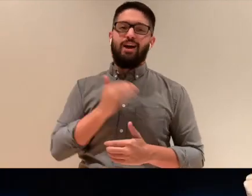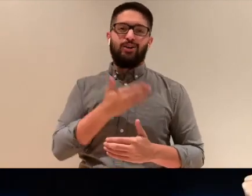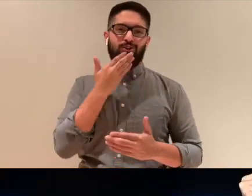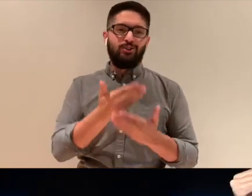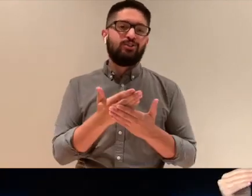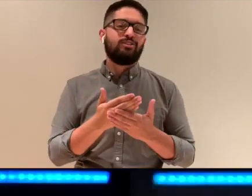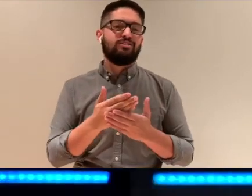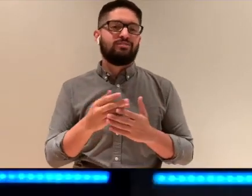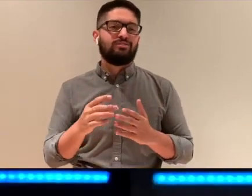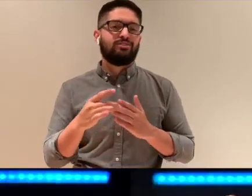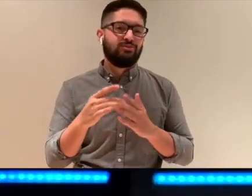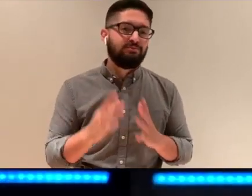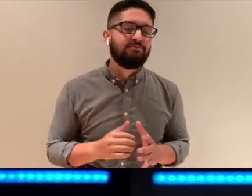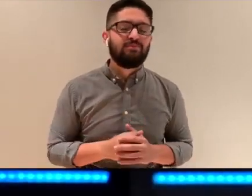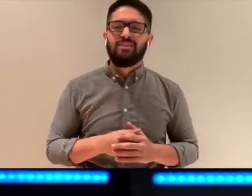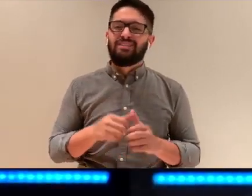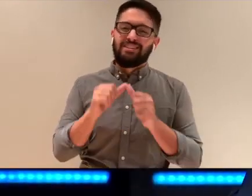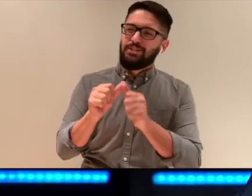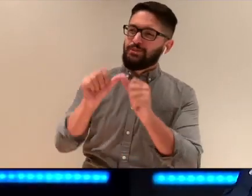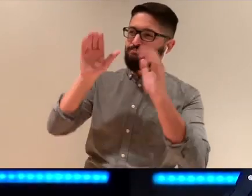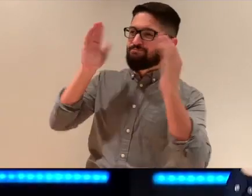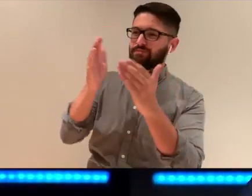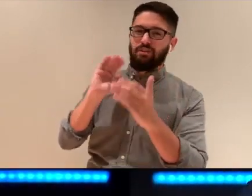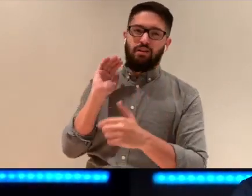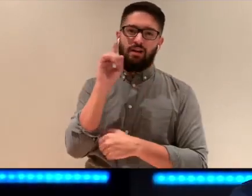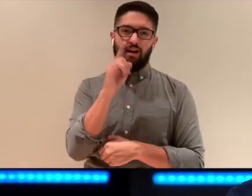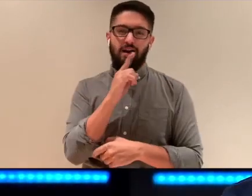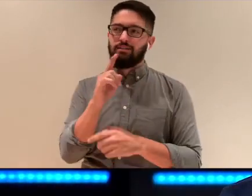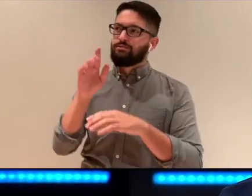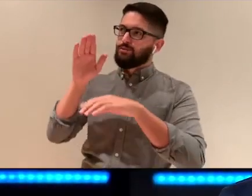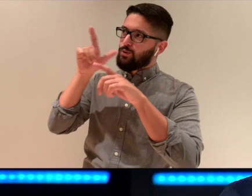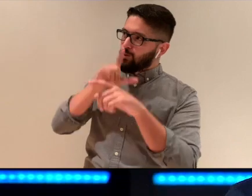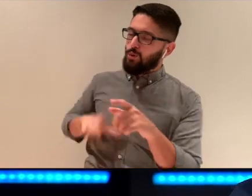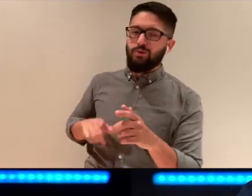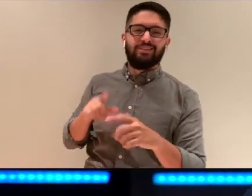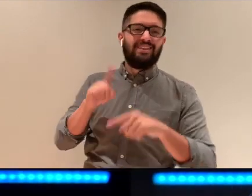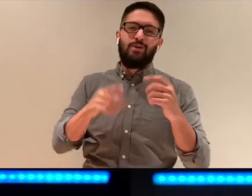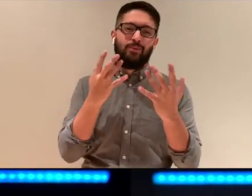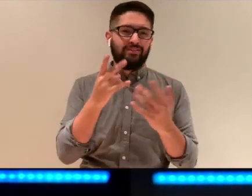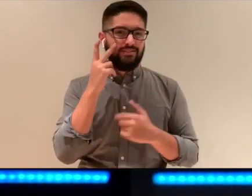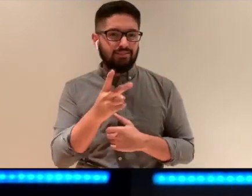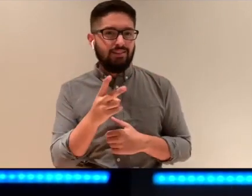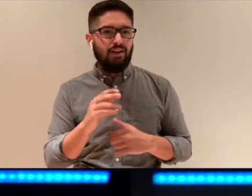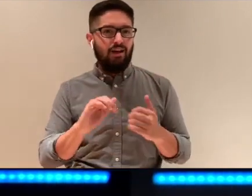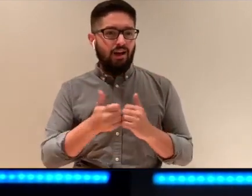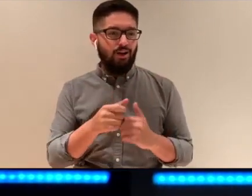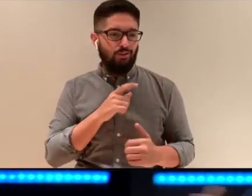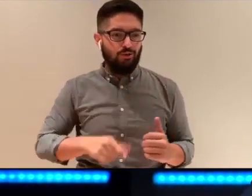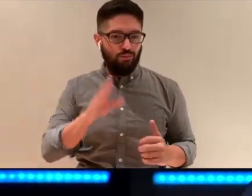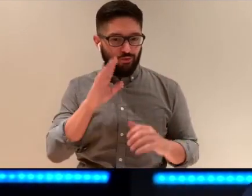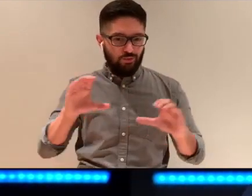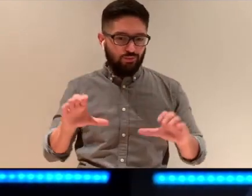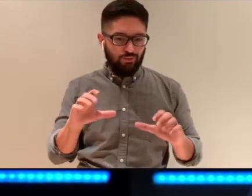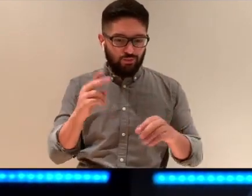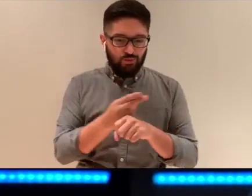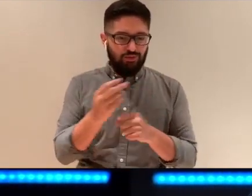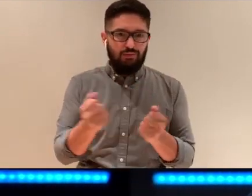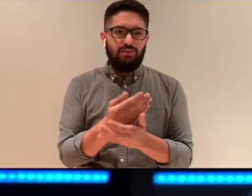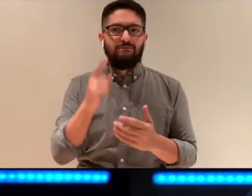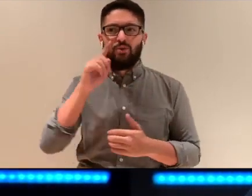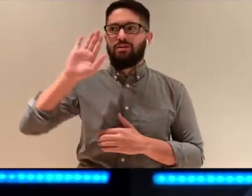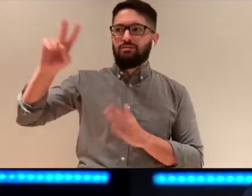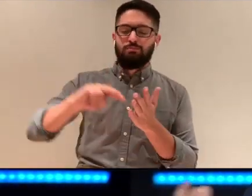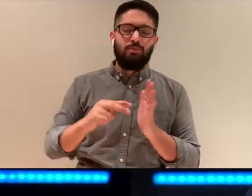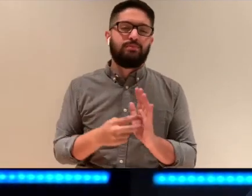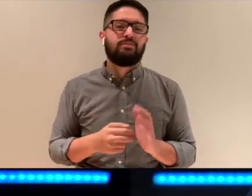good shepherd, all right? So let's continue trusting him, fixing our eyes on the Lord, and we cannot wait to see how God is going to use all this for his